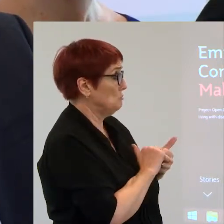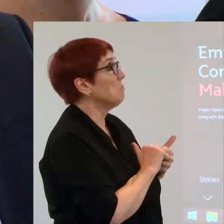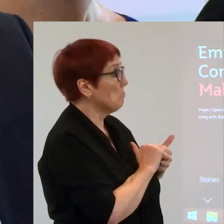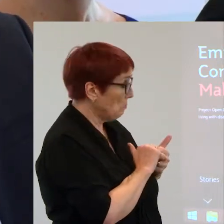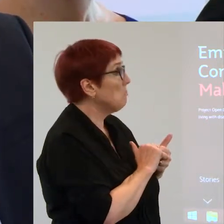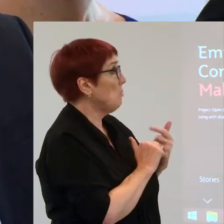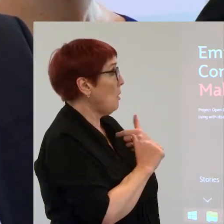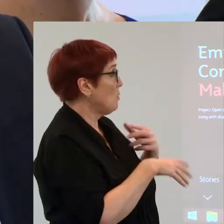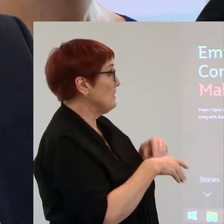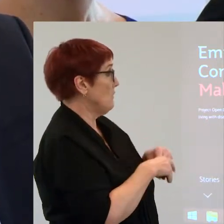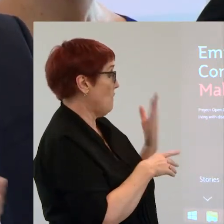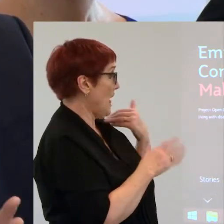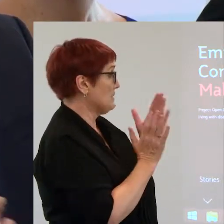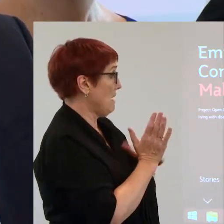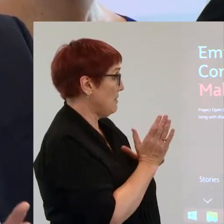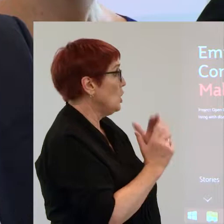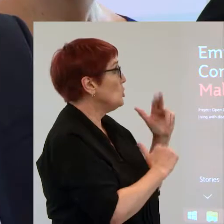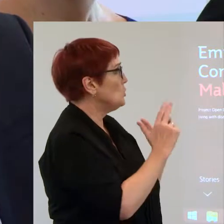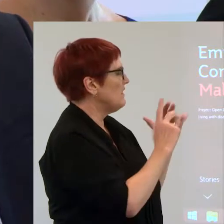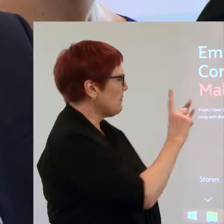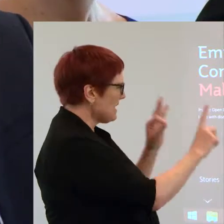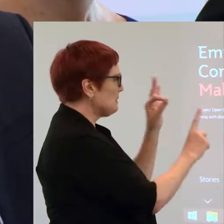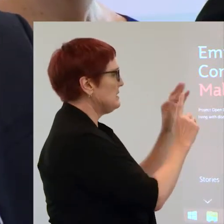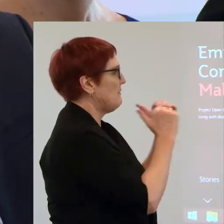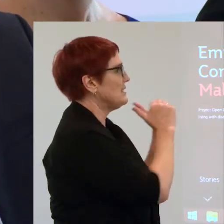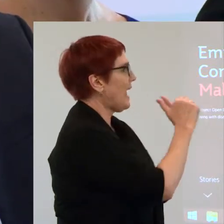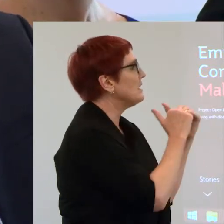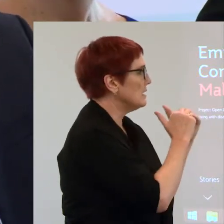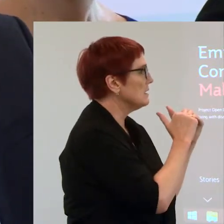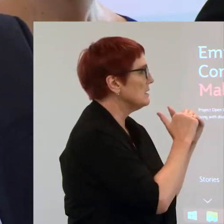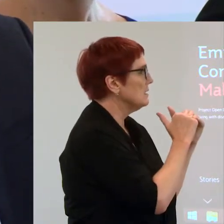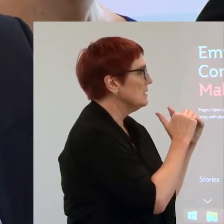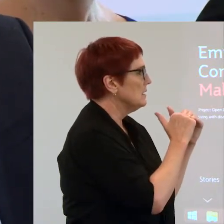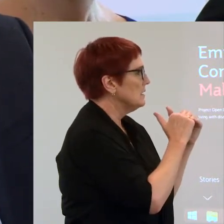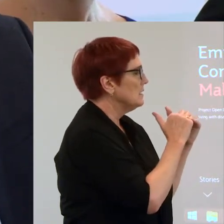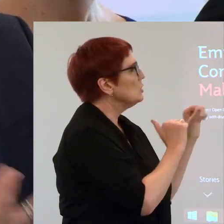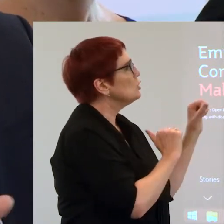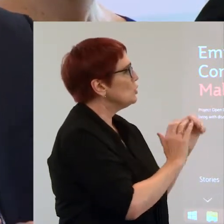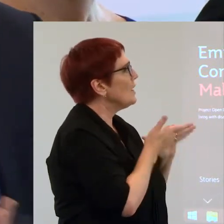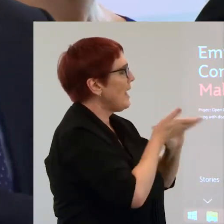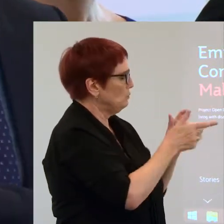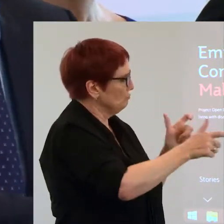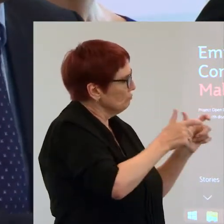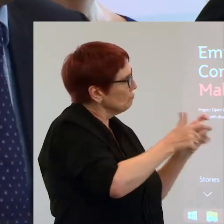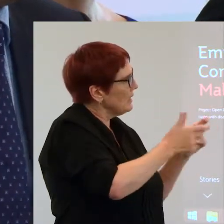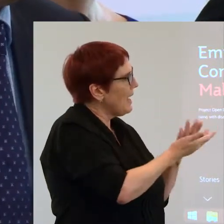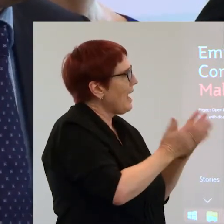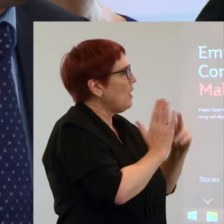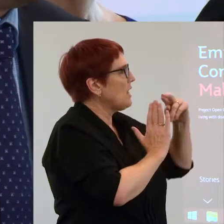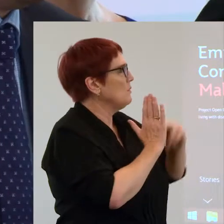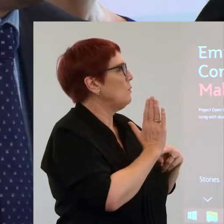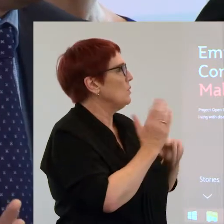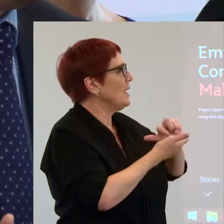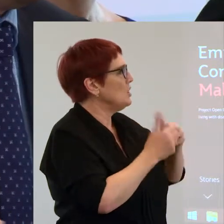we've made a call just last month for the development of a specific standard or standards that should help to regulate the reporting of